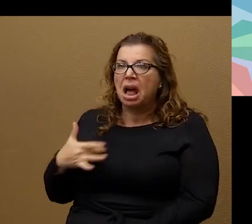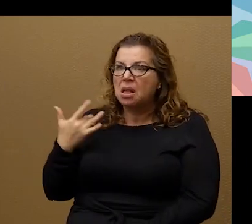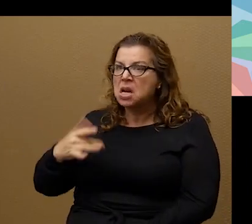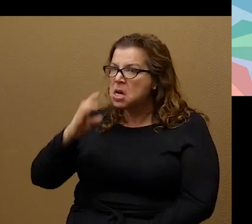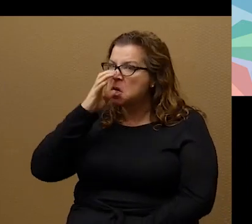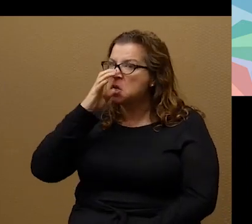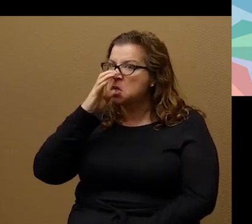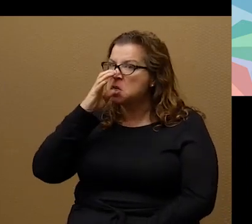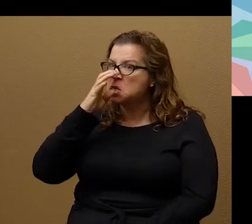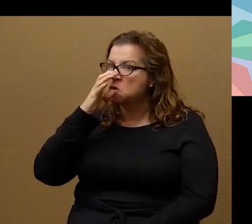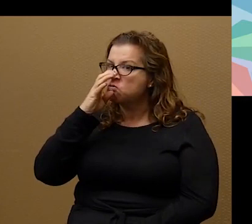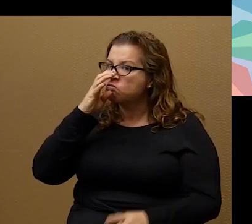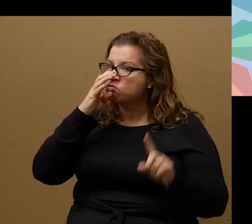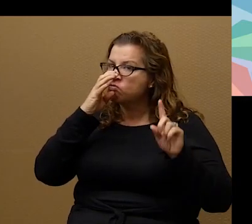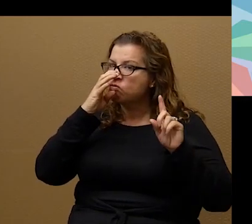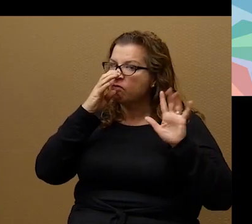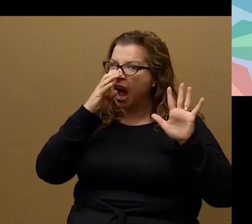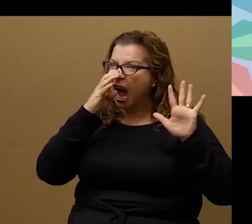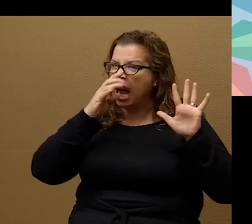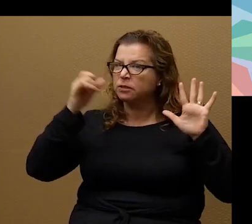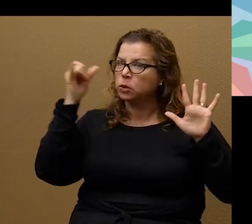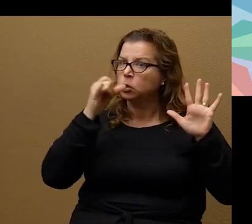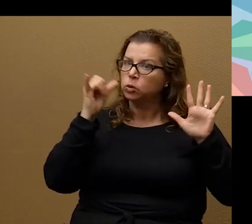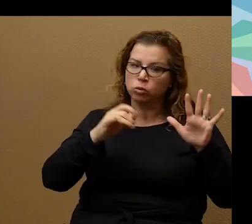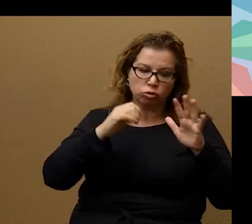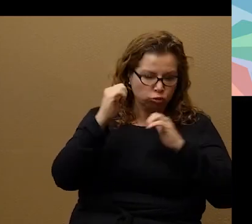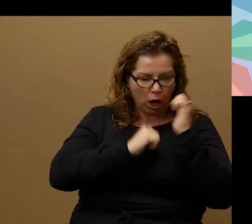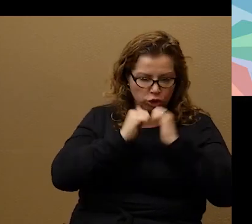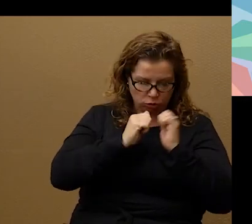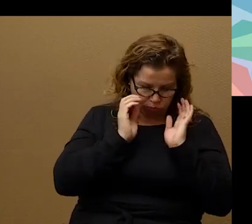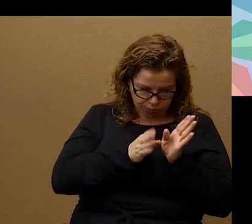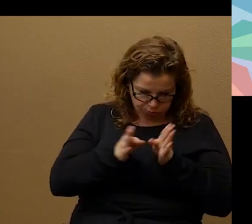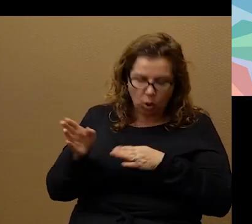With 5 being the most structured and 1 being the least structured.